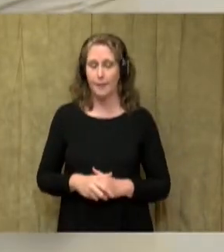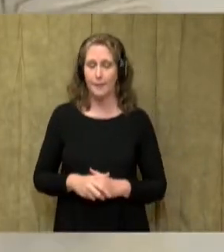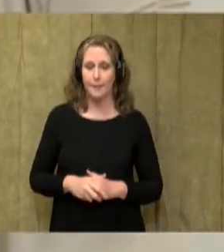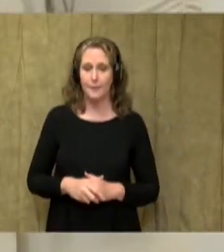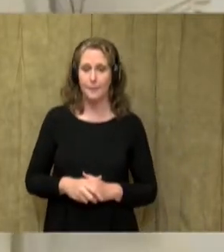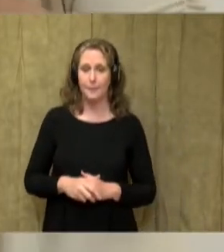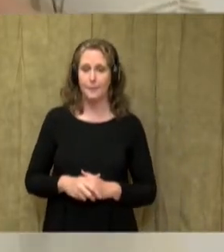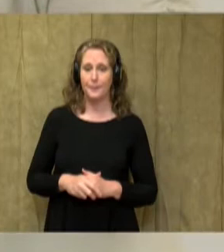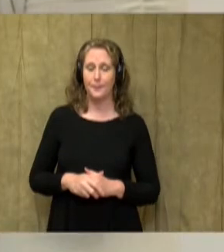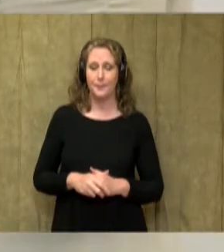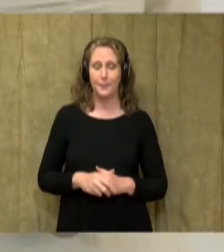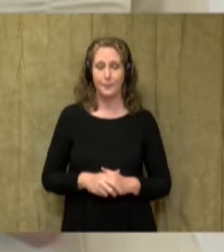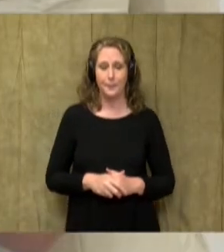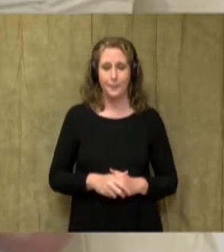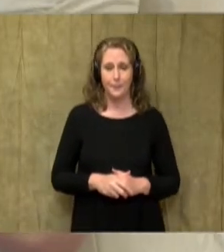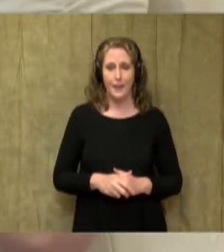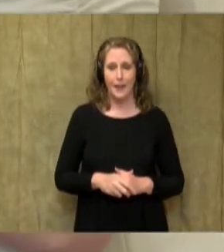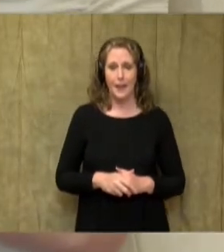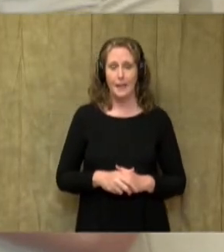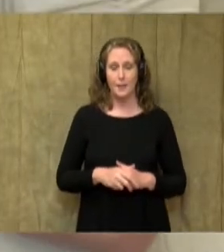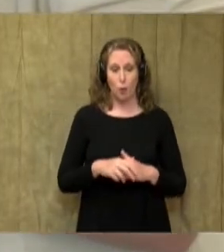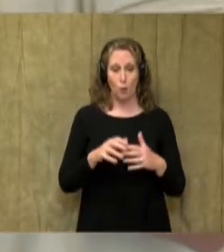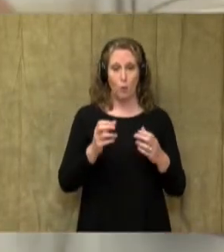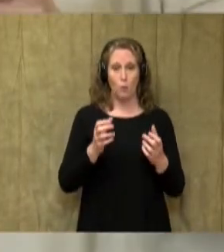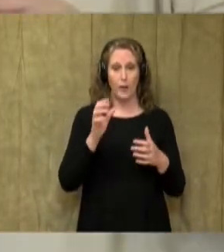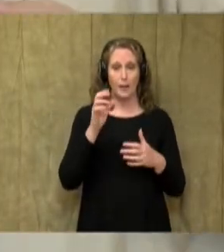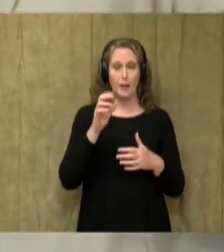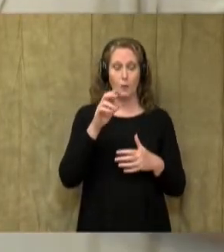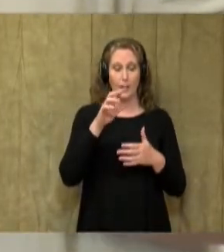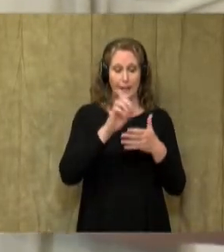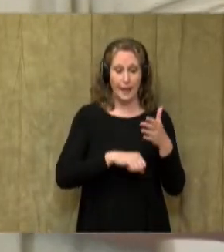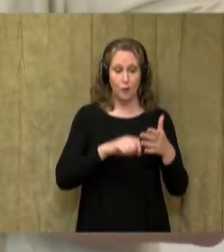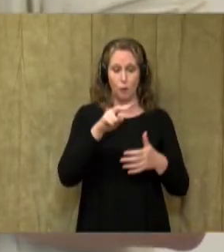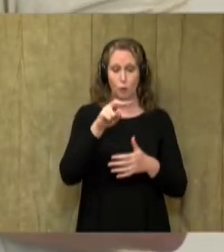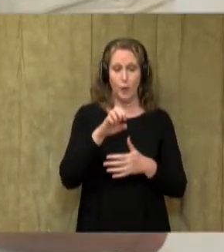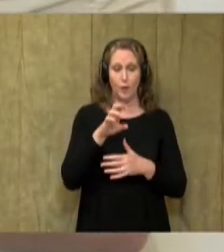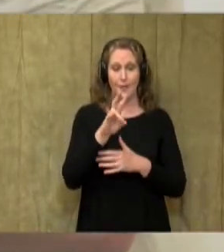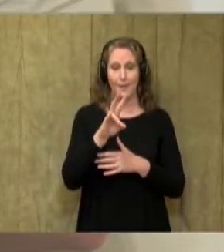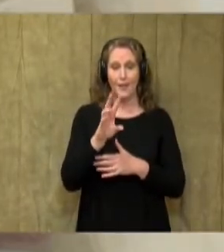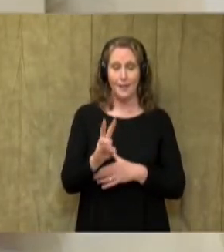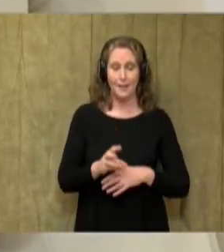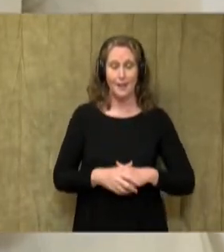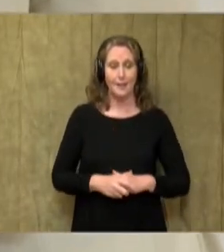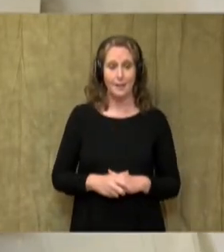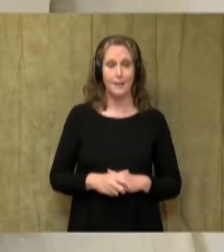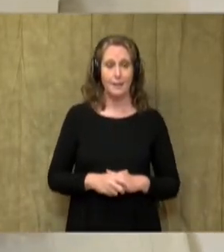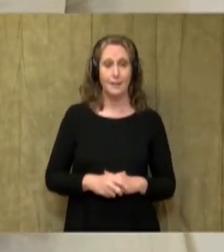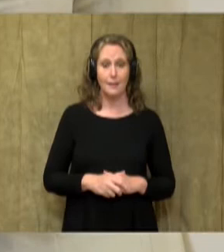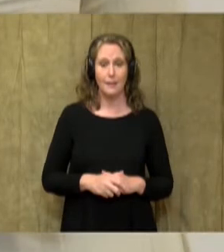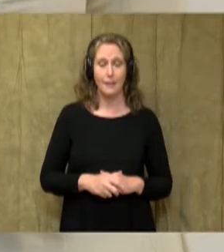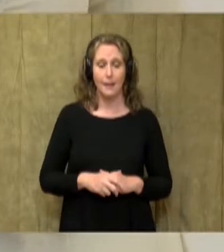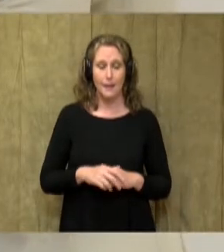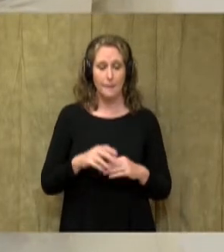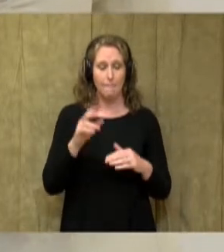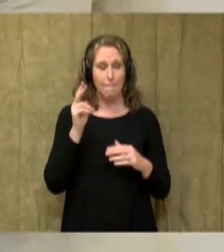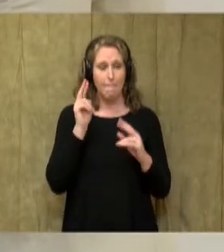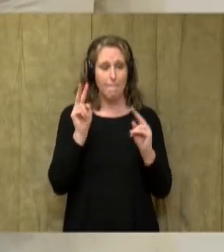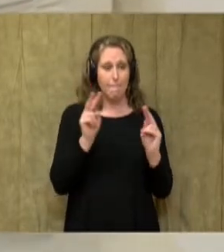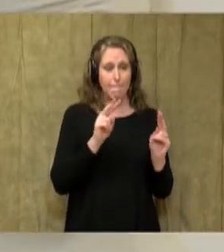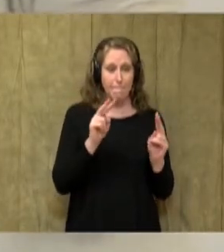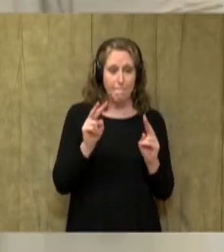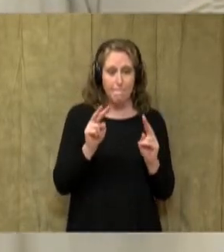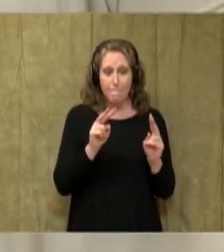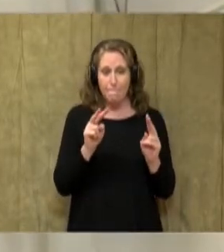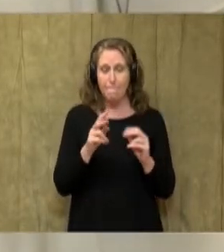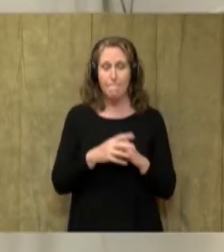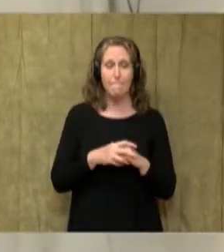are. Okay, so we need to take away 276. All right, so I'm looking at my